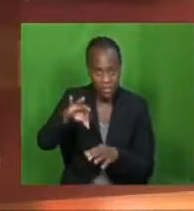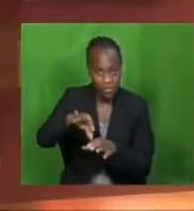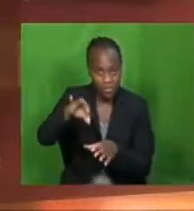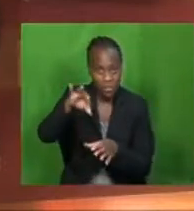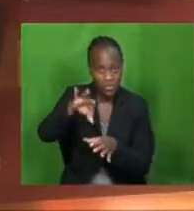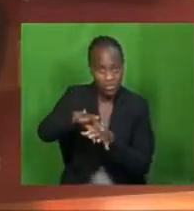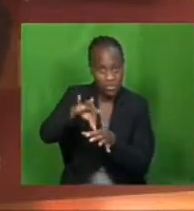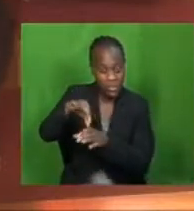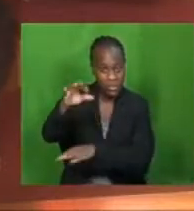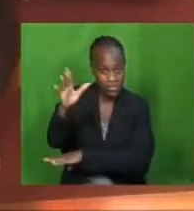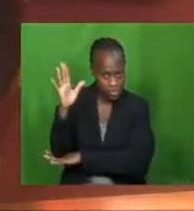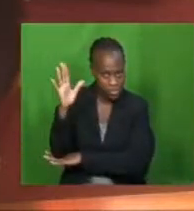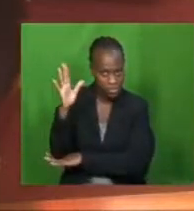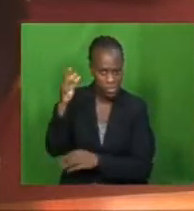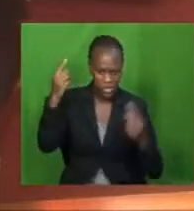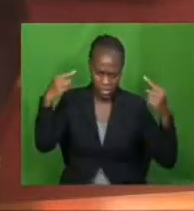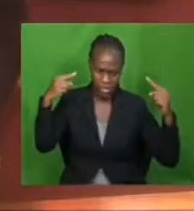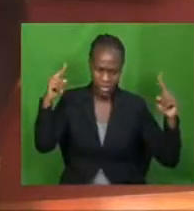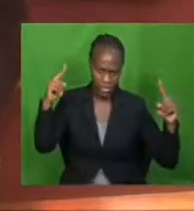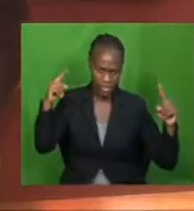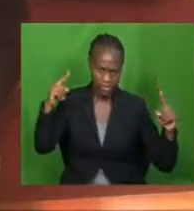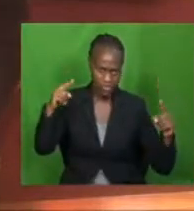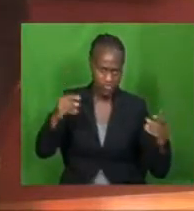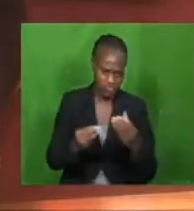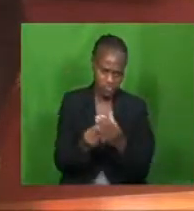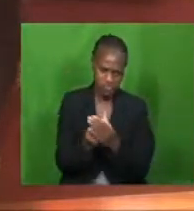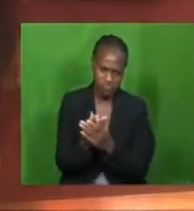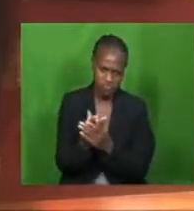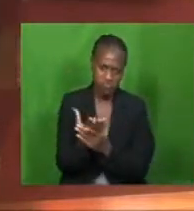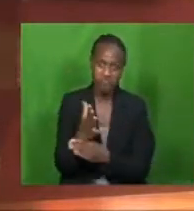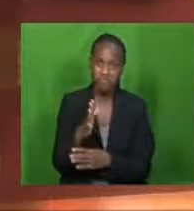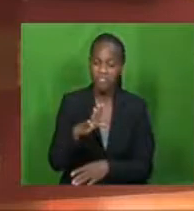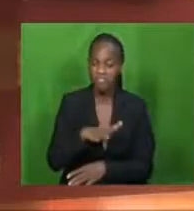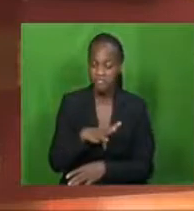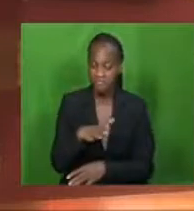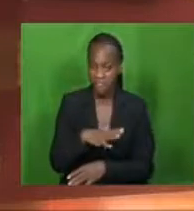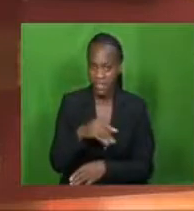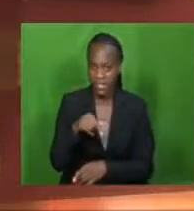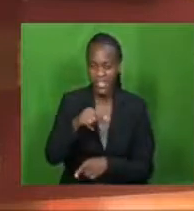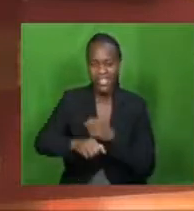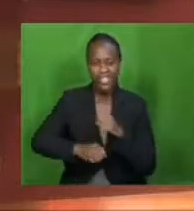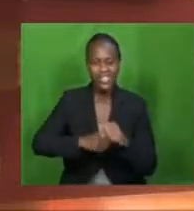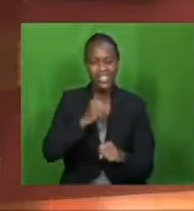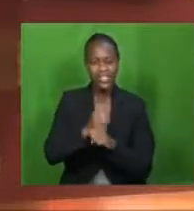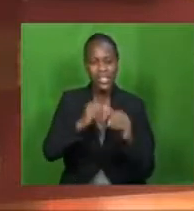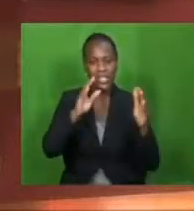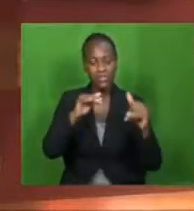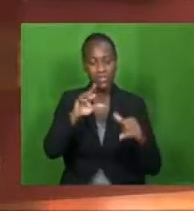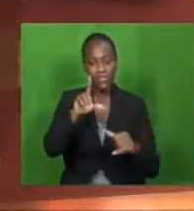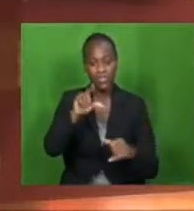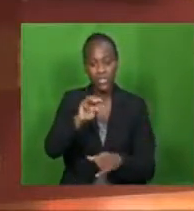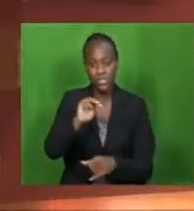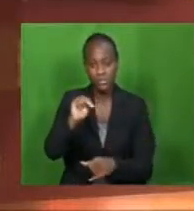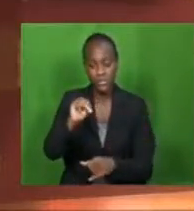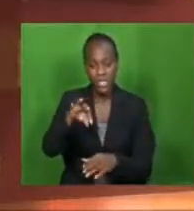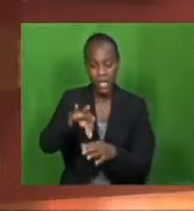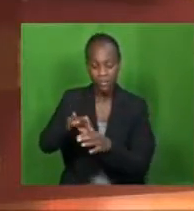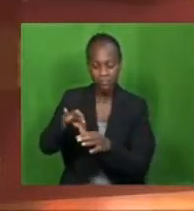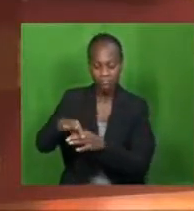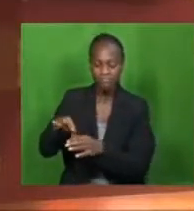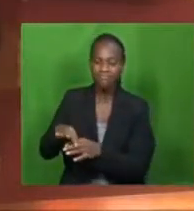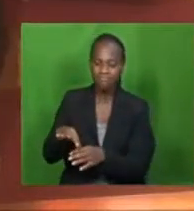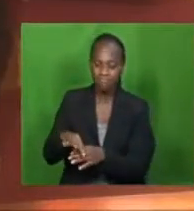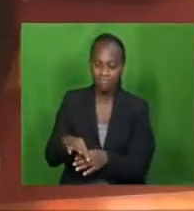This year, Mr. Speaker, our commitment is to plant at least 20 million trees across the country on June